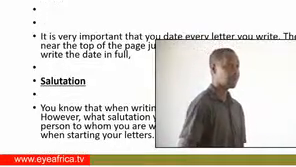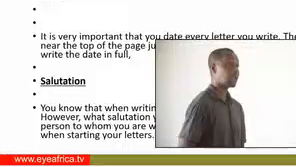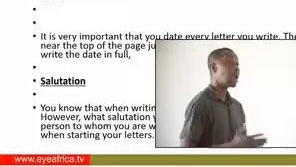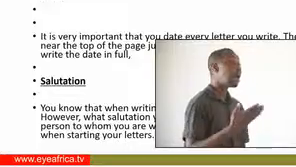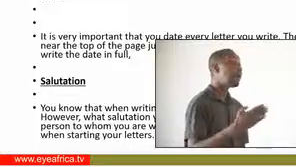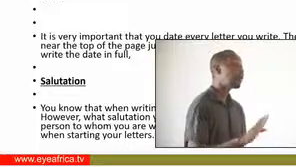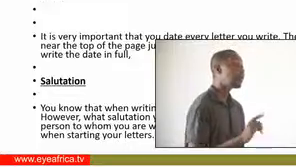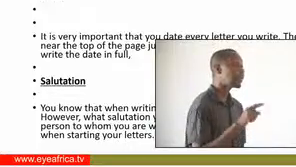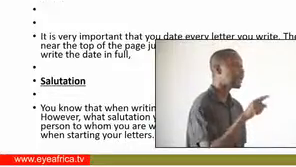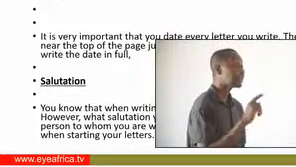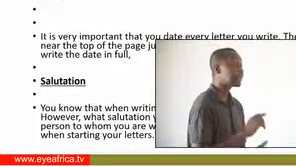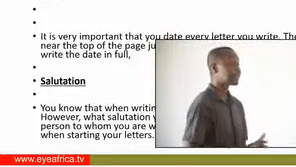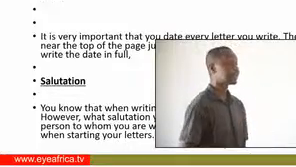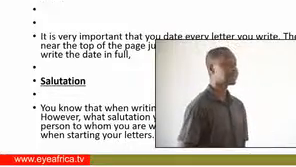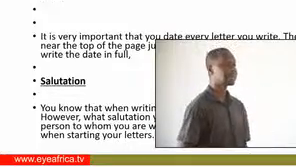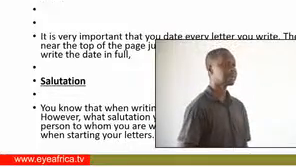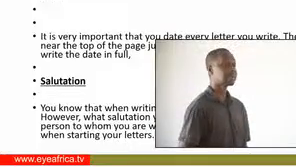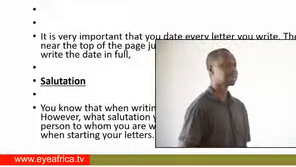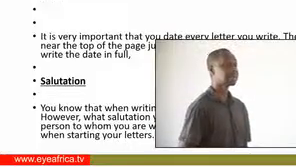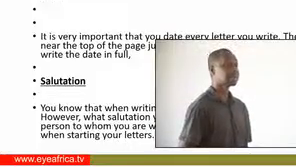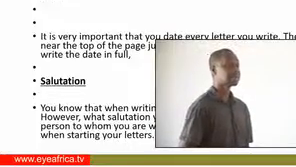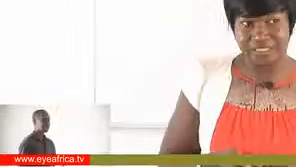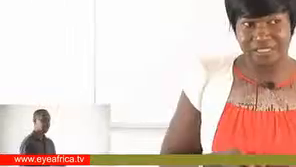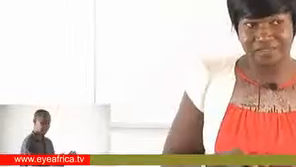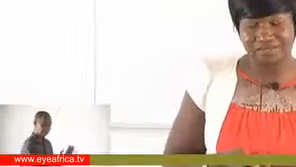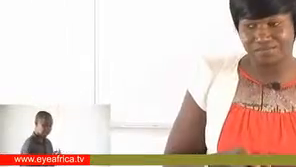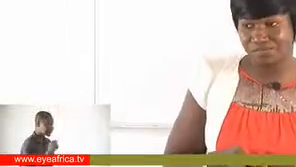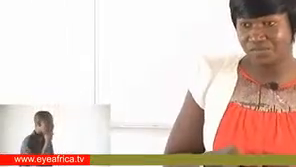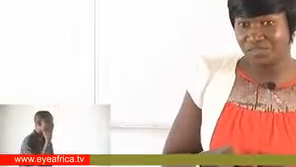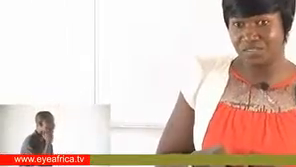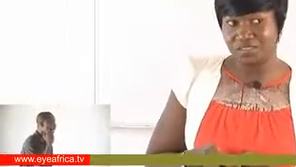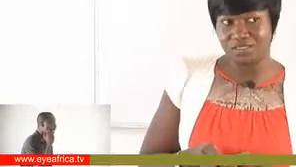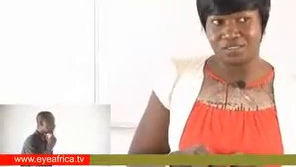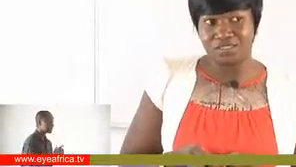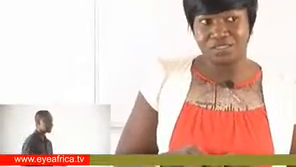From that, we are coming to the date,